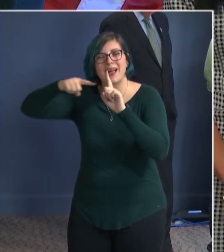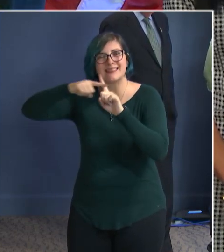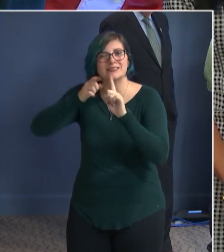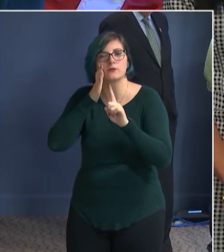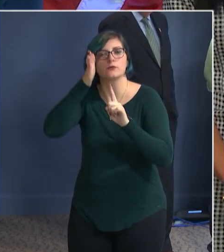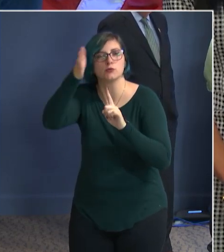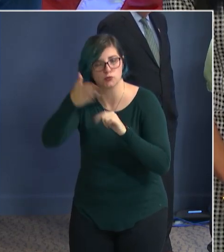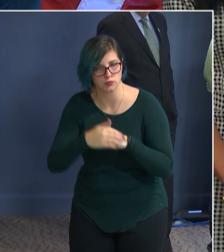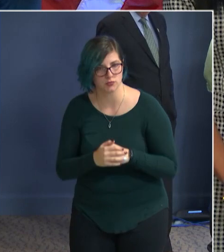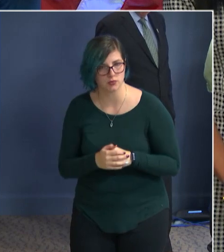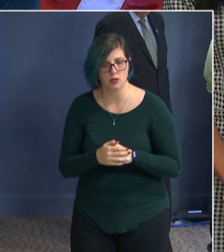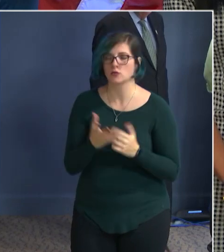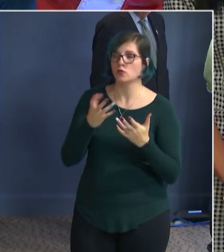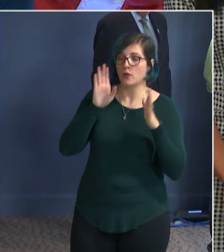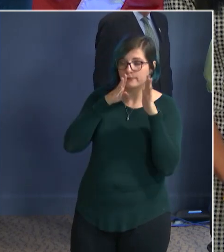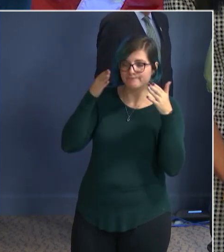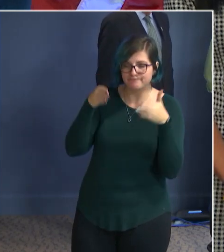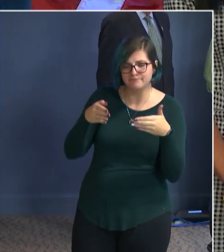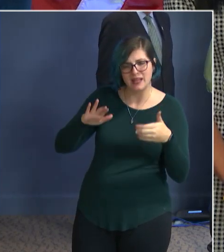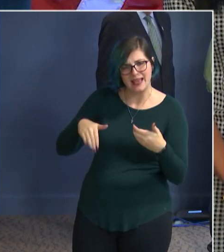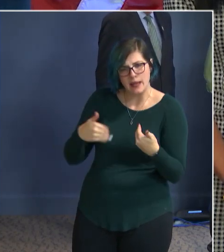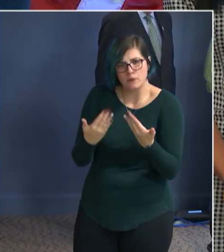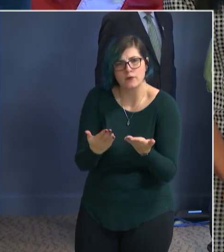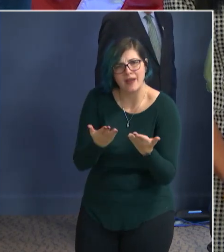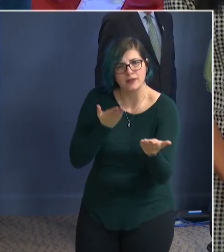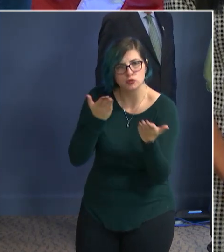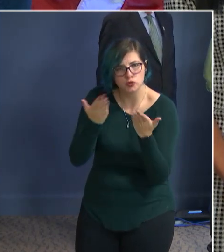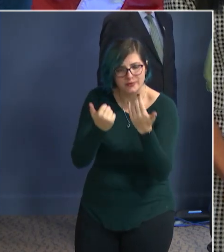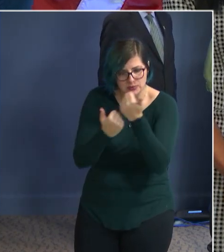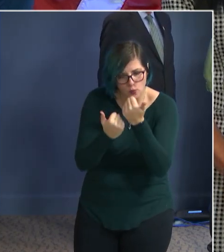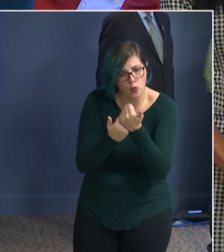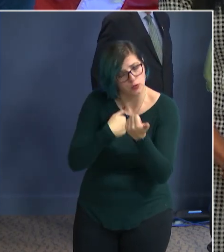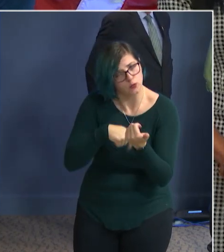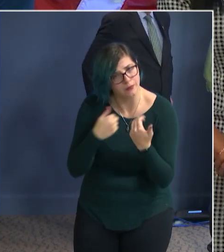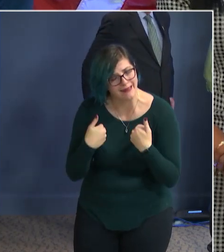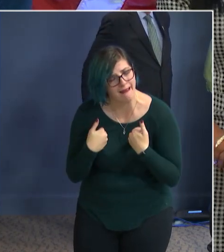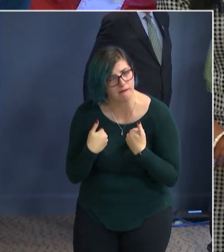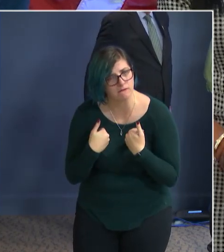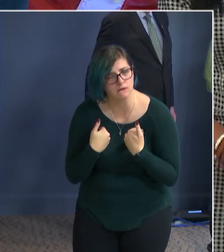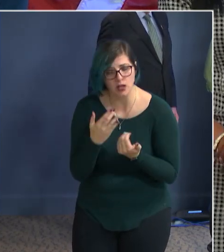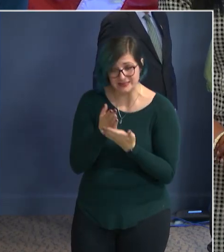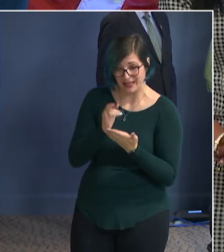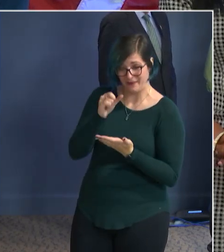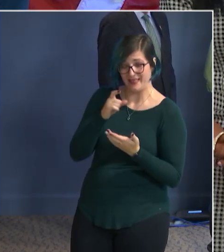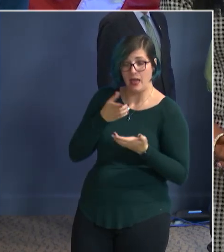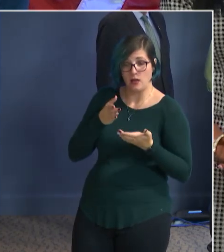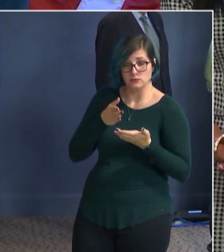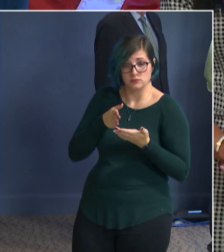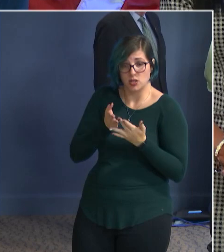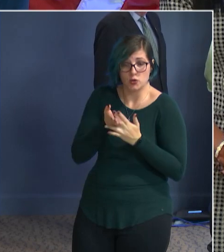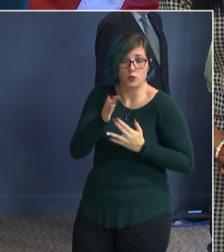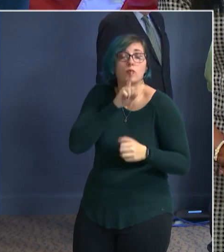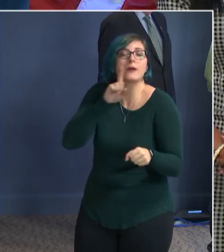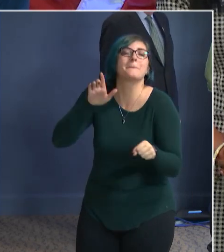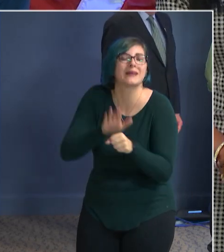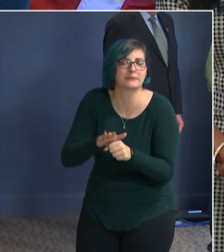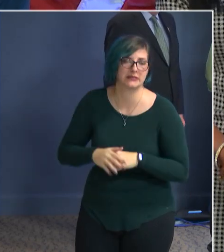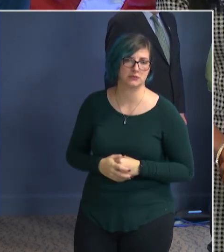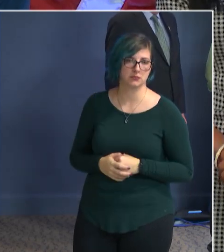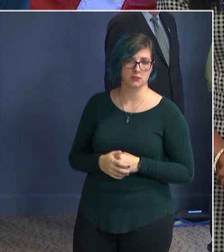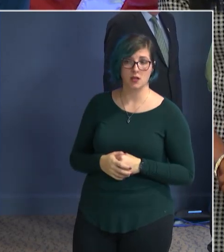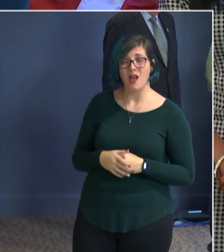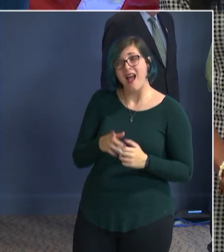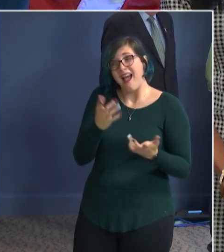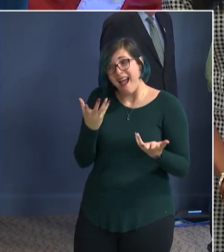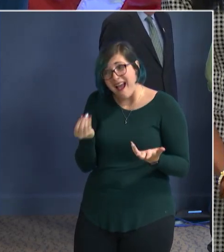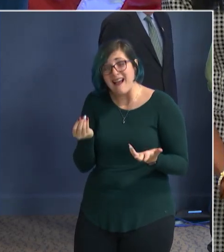making sure that our young people are given the services and supports that we have, and some of that really is through commitment. But we also believe in prevention,